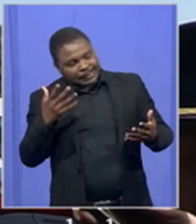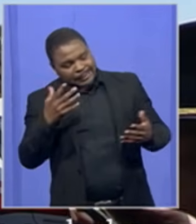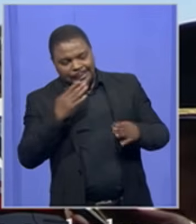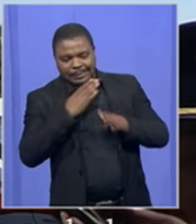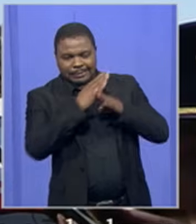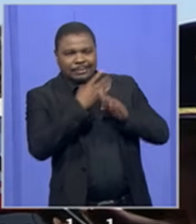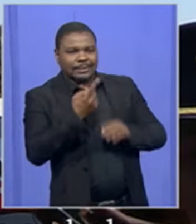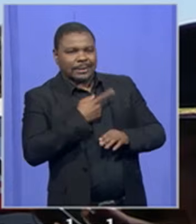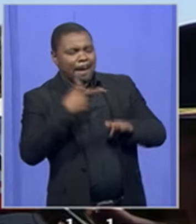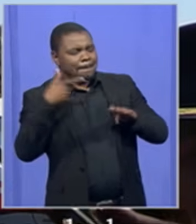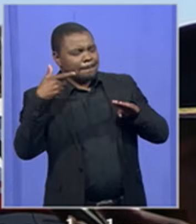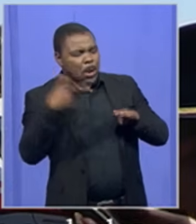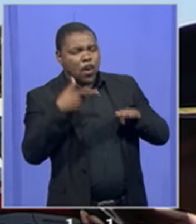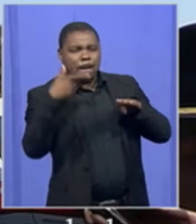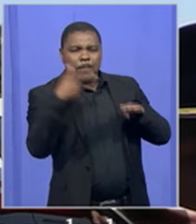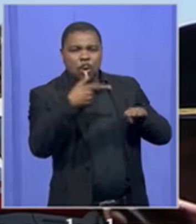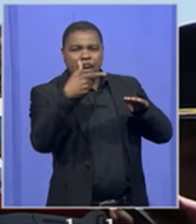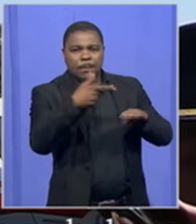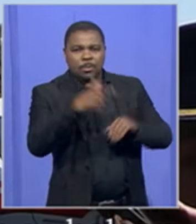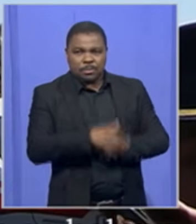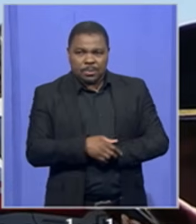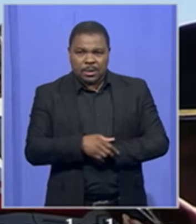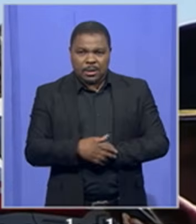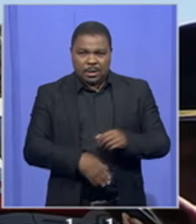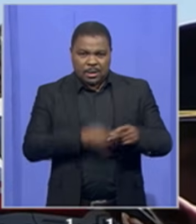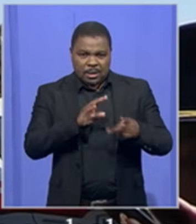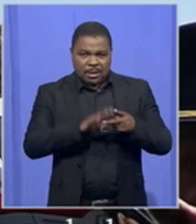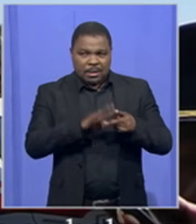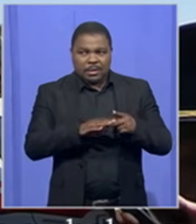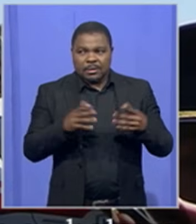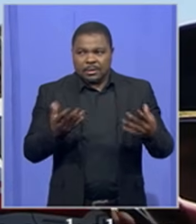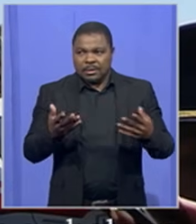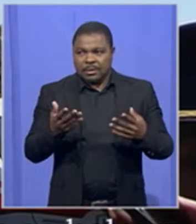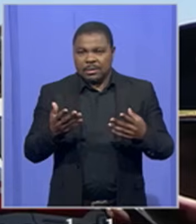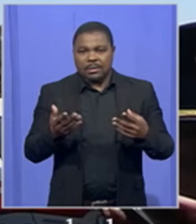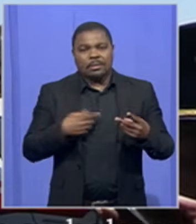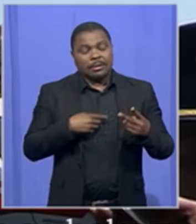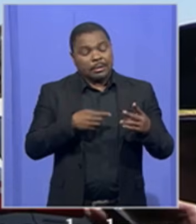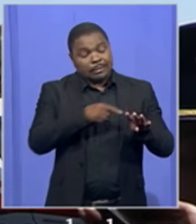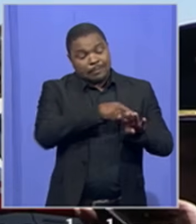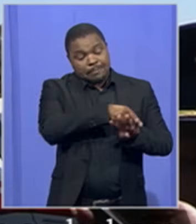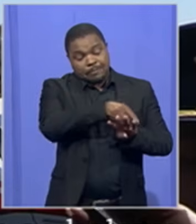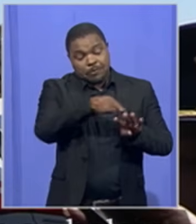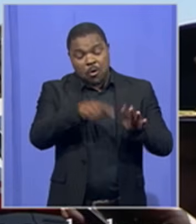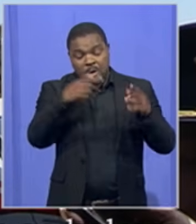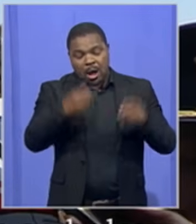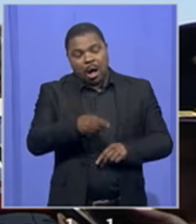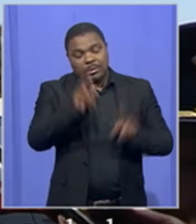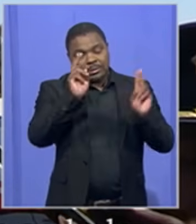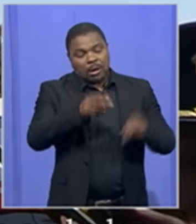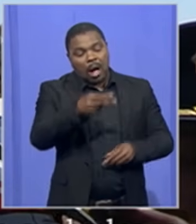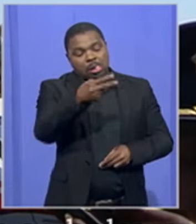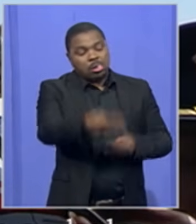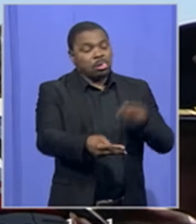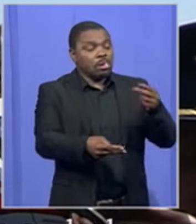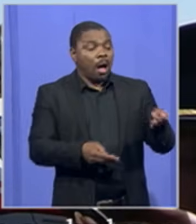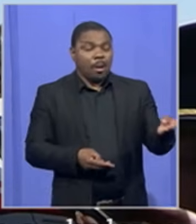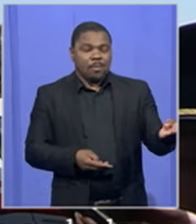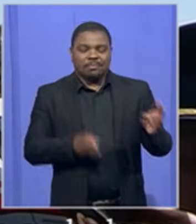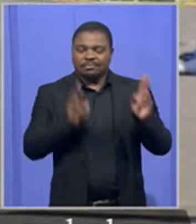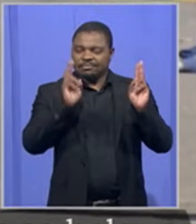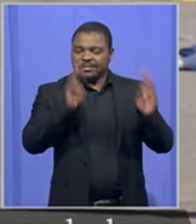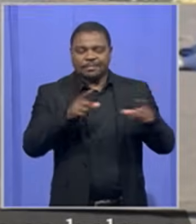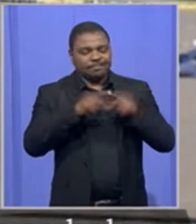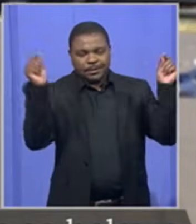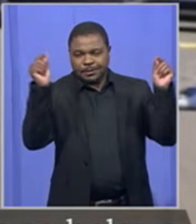defend themselves. And at the end, 4 of them suspects are lying there. They are gone for